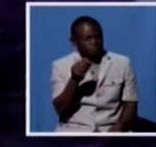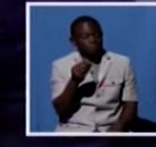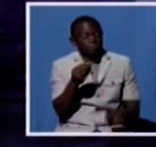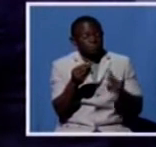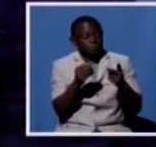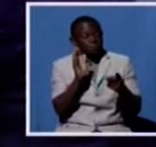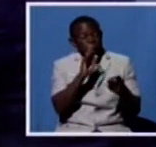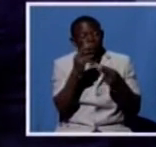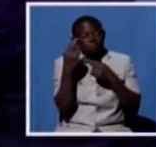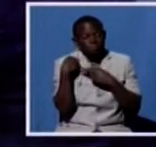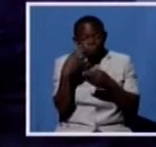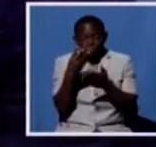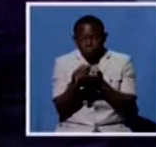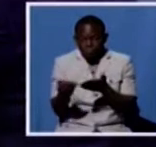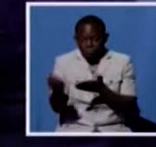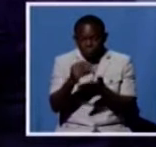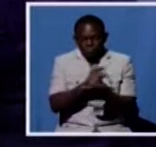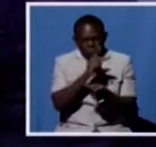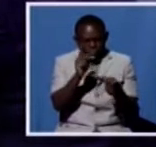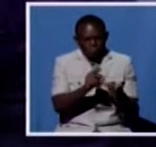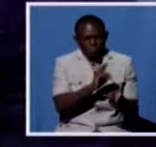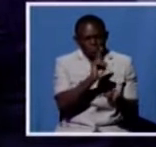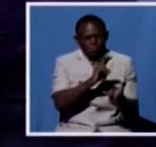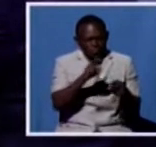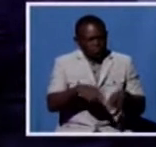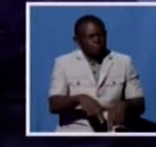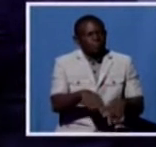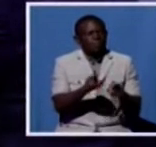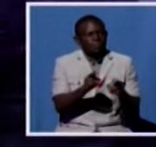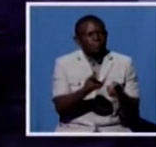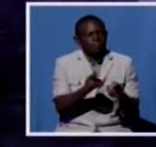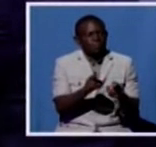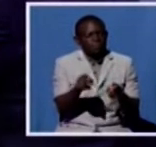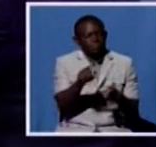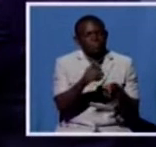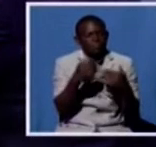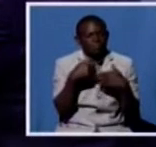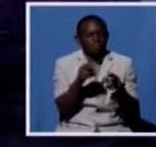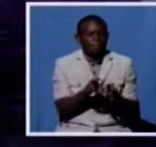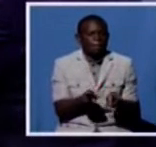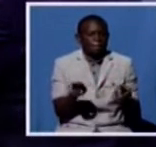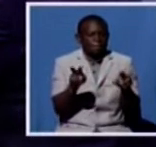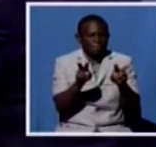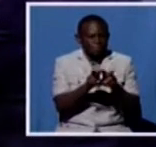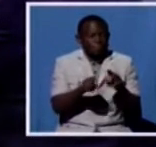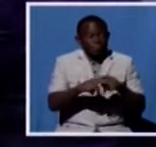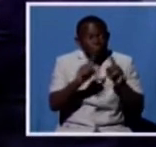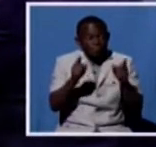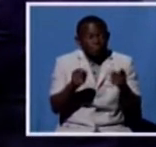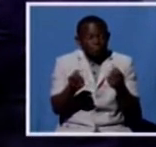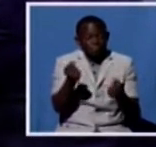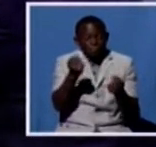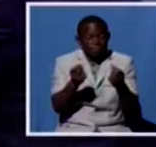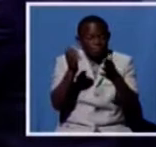one of the biggest complaints that we hear from motorists and road users is poor quality of work done on the roads. How are you